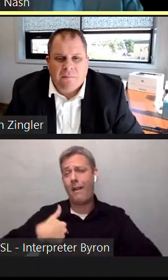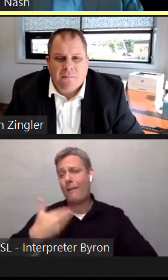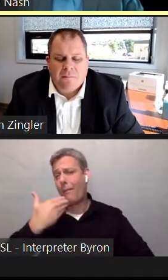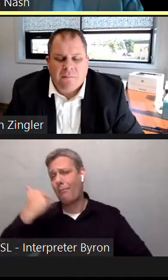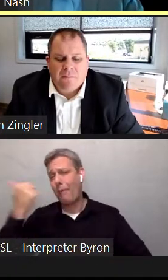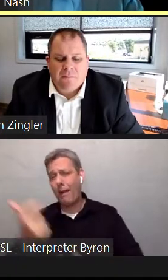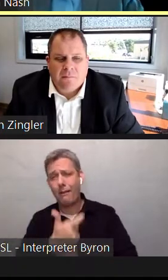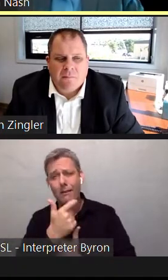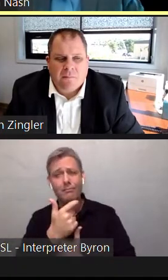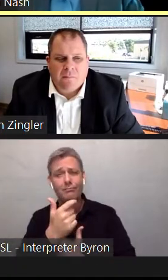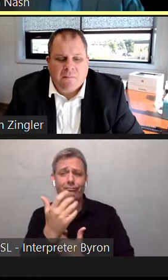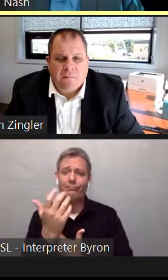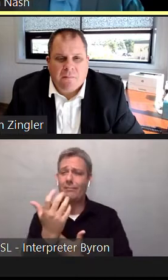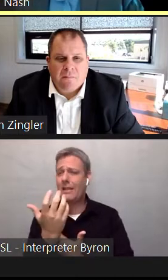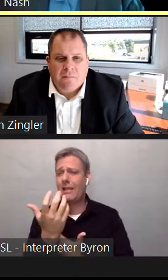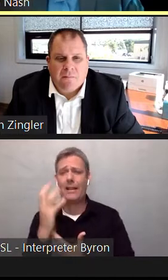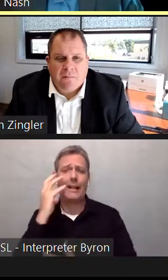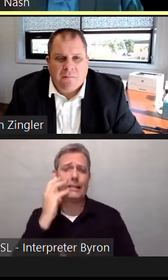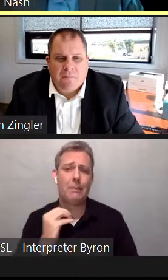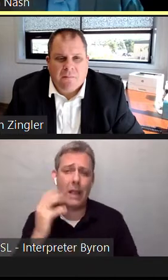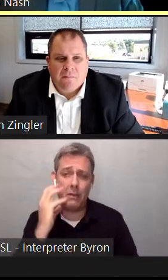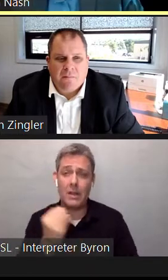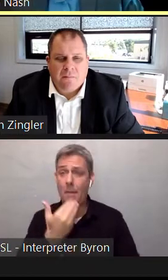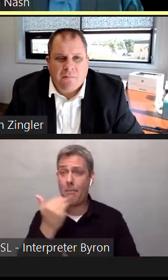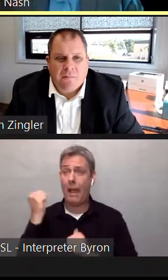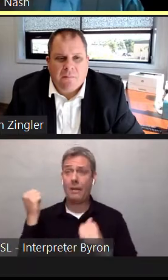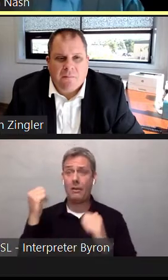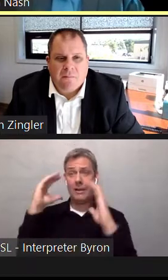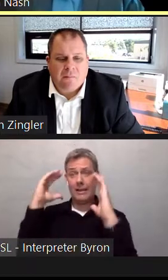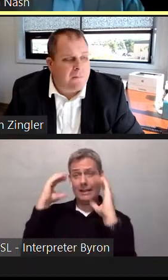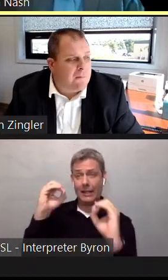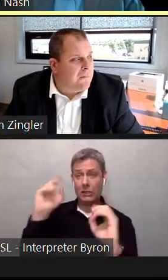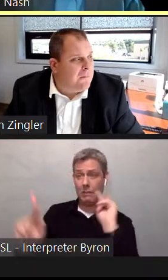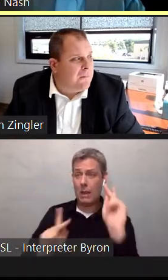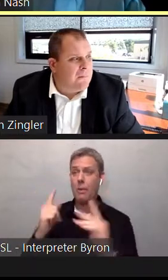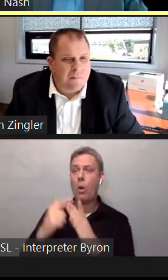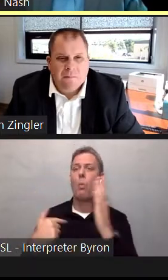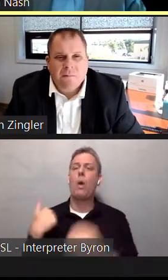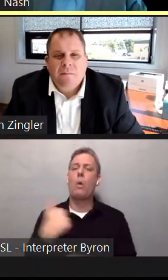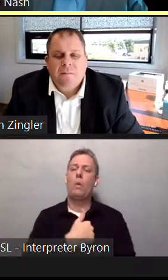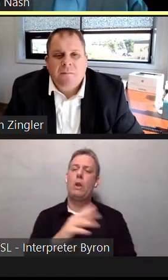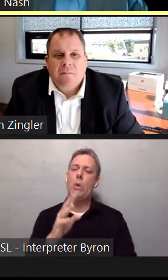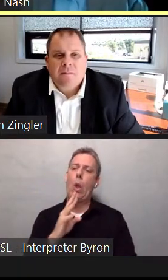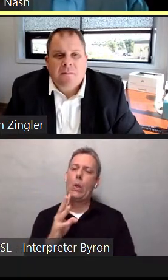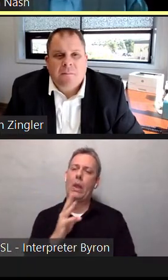to better teach people what it is we're talking about and what the impacts may be.